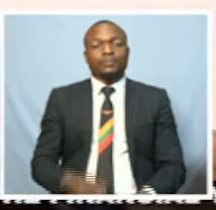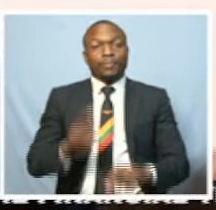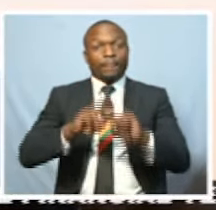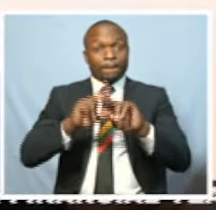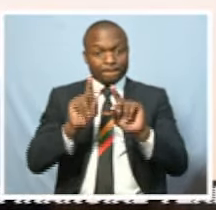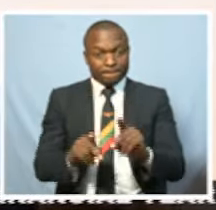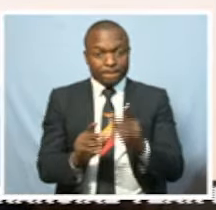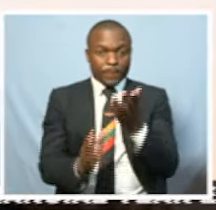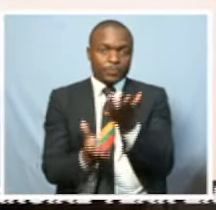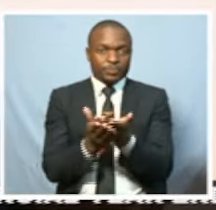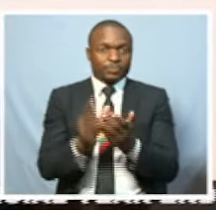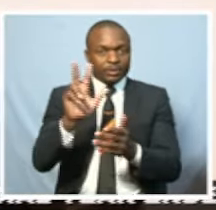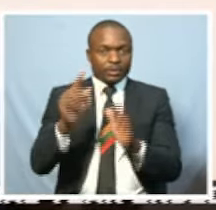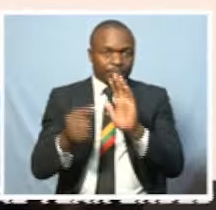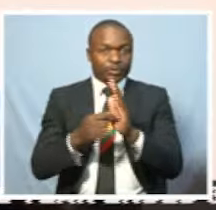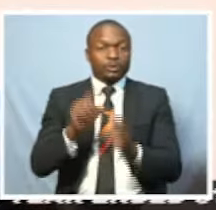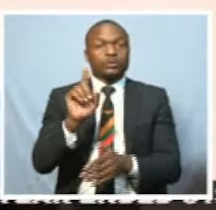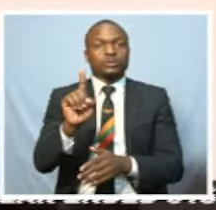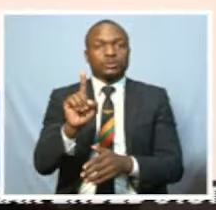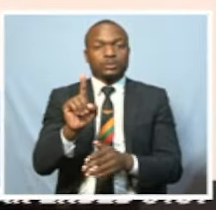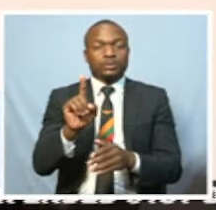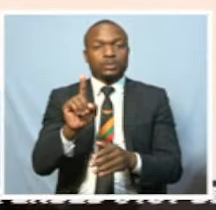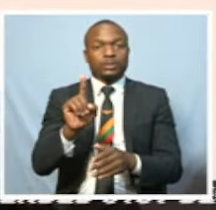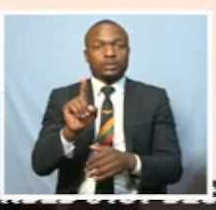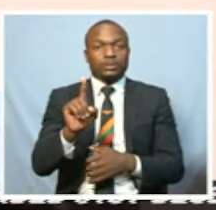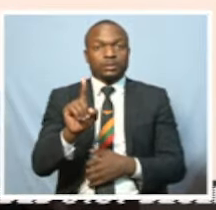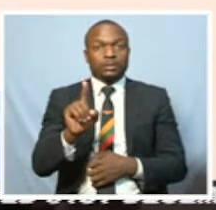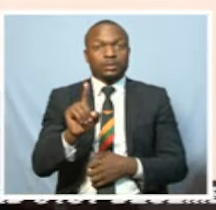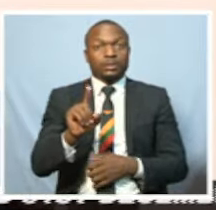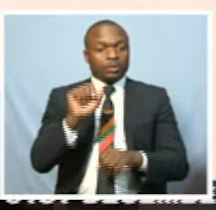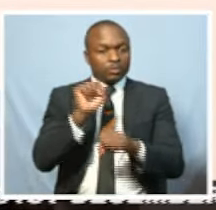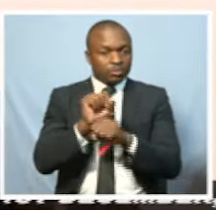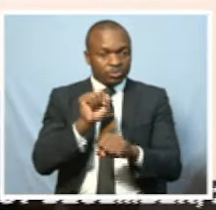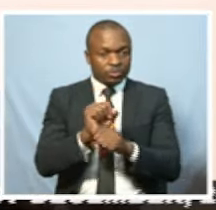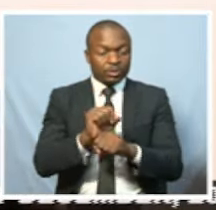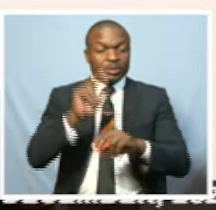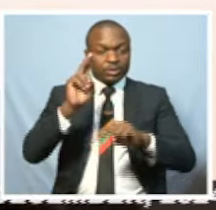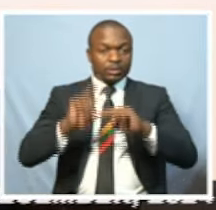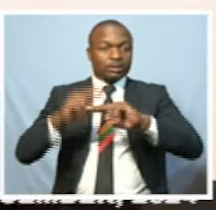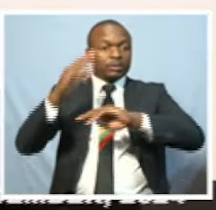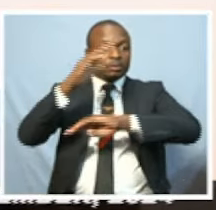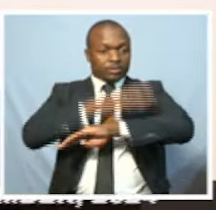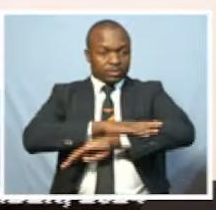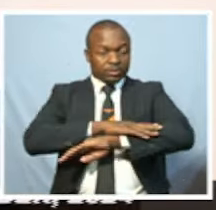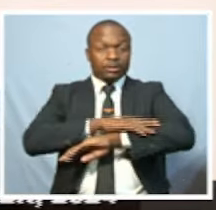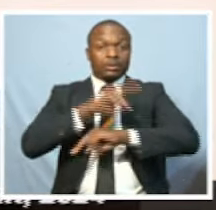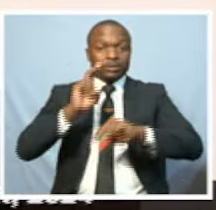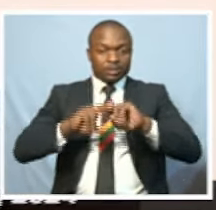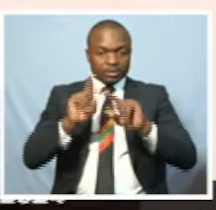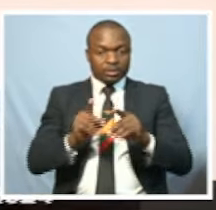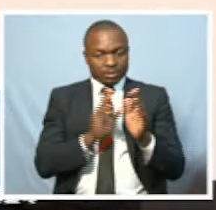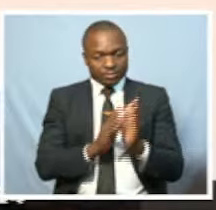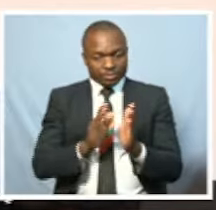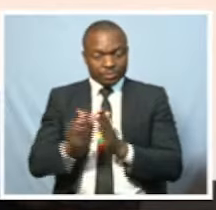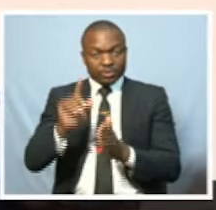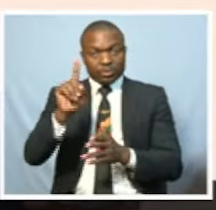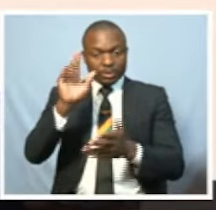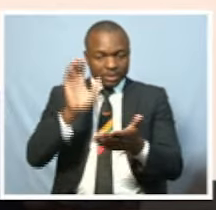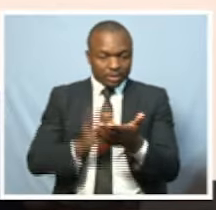Chair, we go to Appendix 3.1, the analysis of performance for desks. Chair, we planned to have